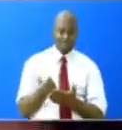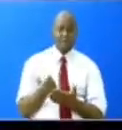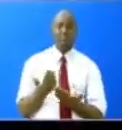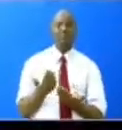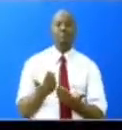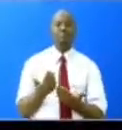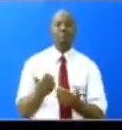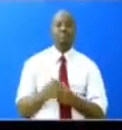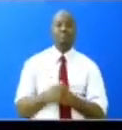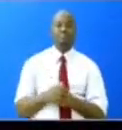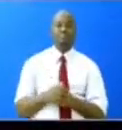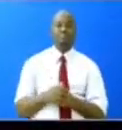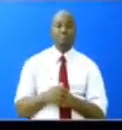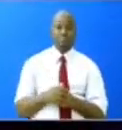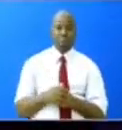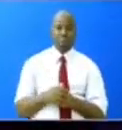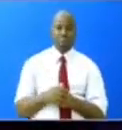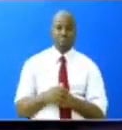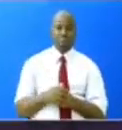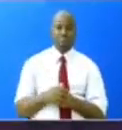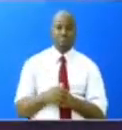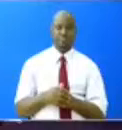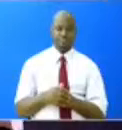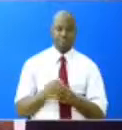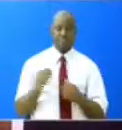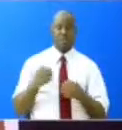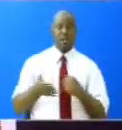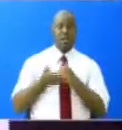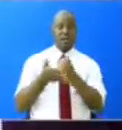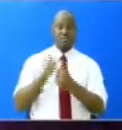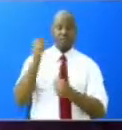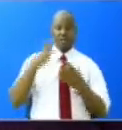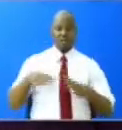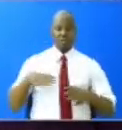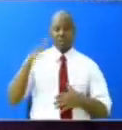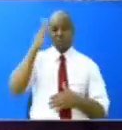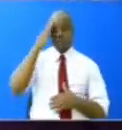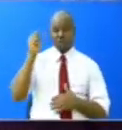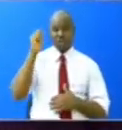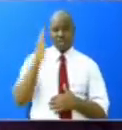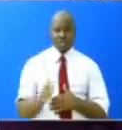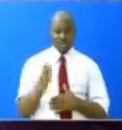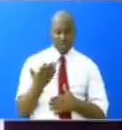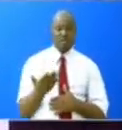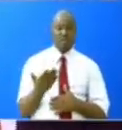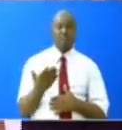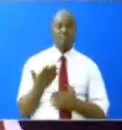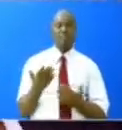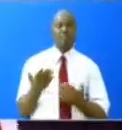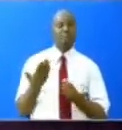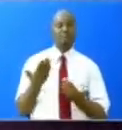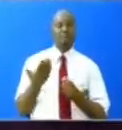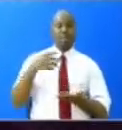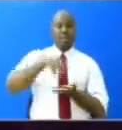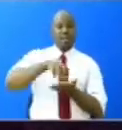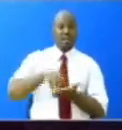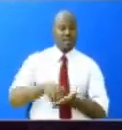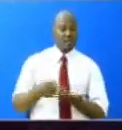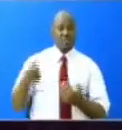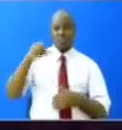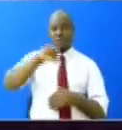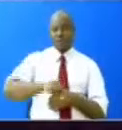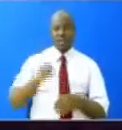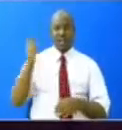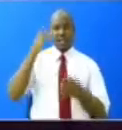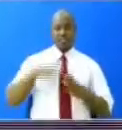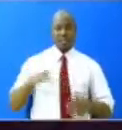and to restore the dignity of the Kenyan people. Okay. You know, Kenyans are in a state of helplessness. Kenyans